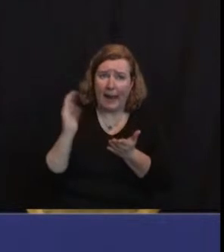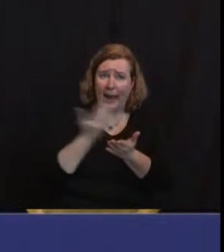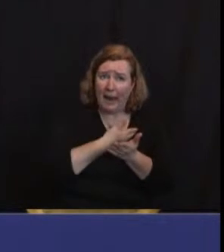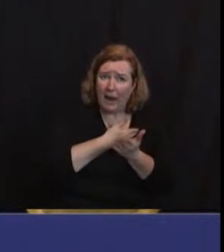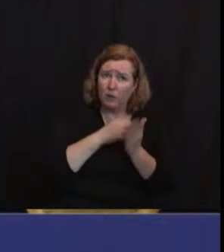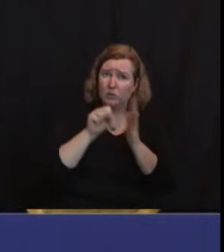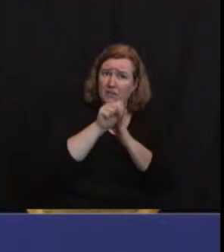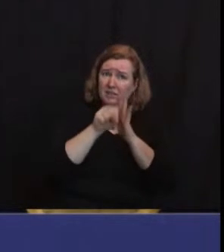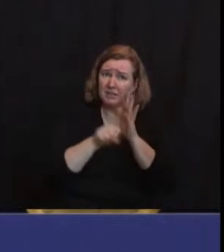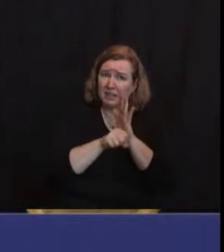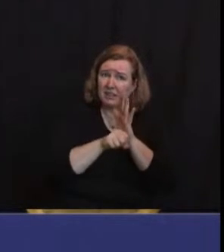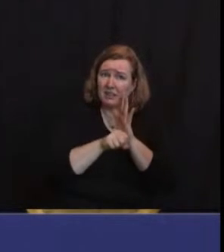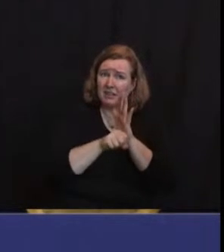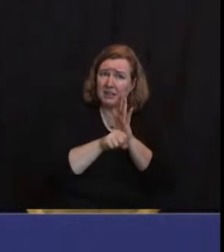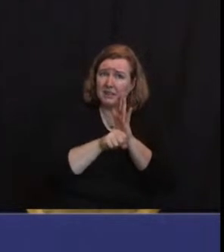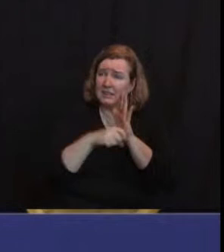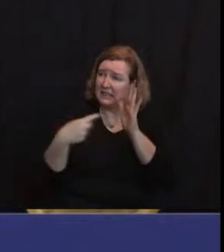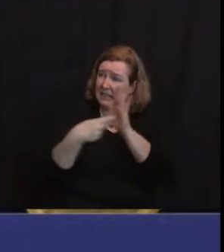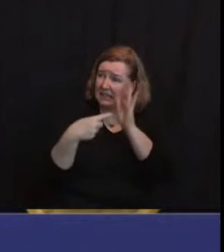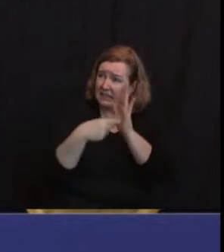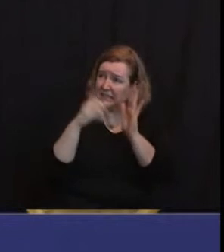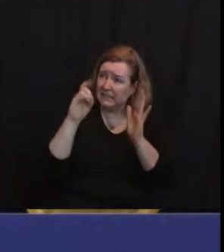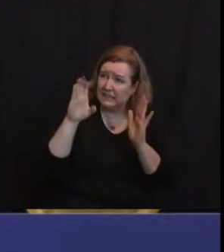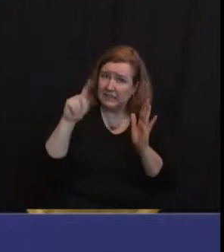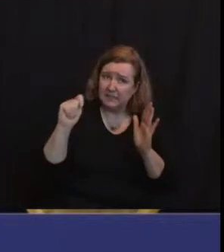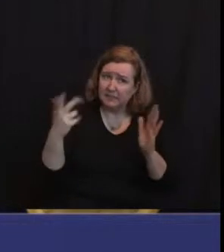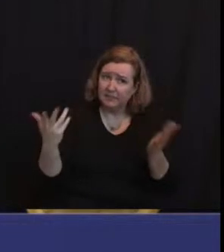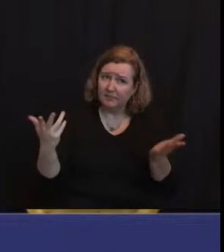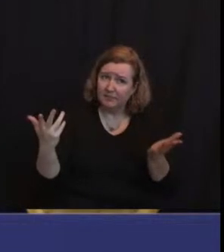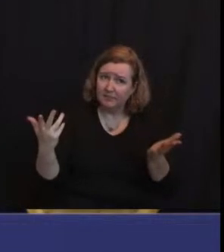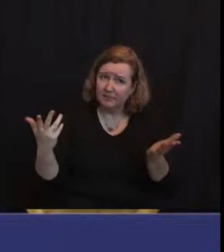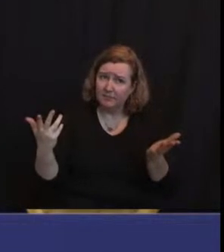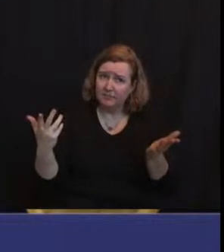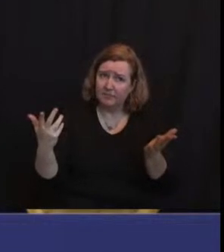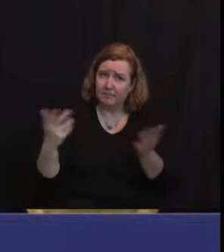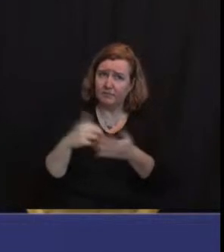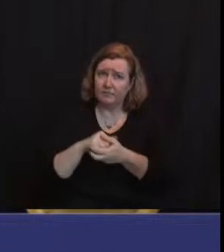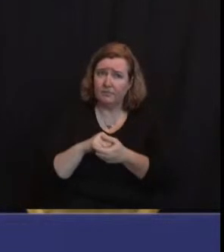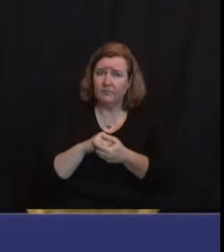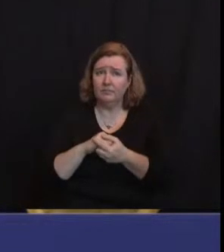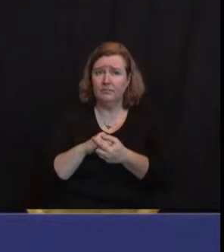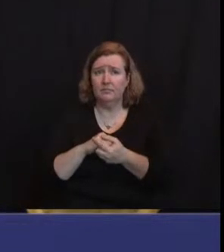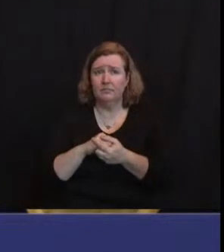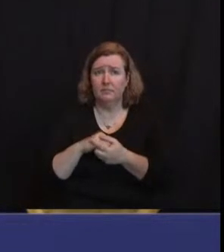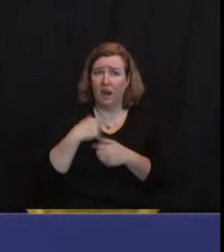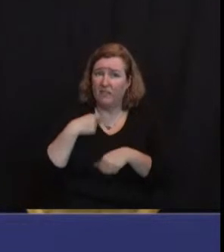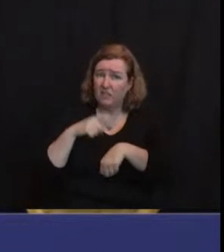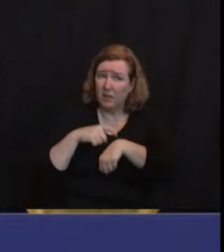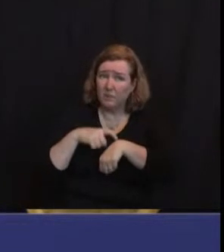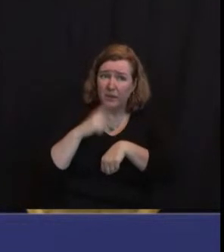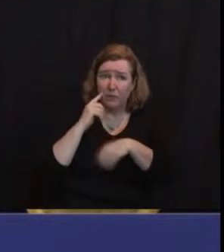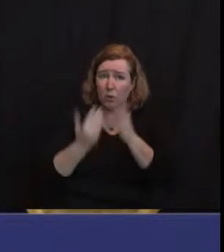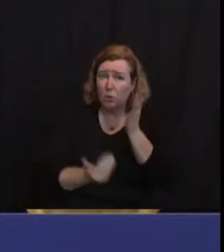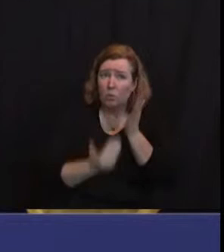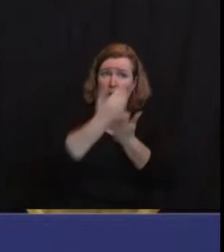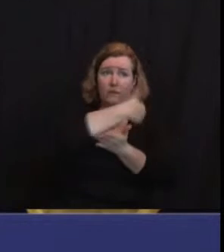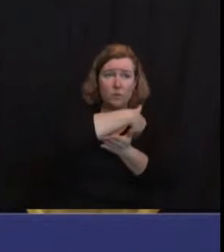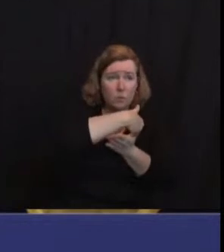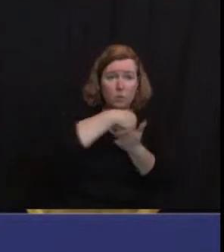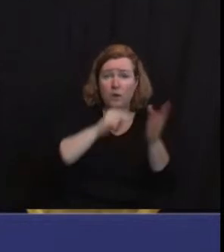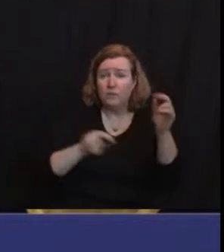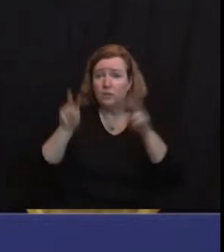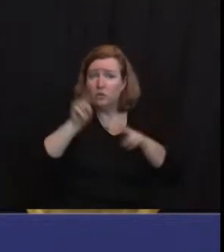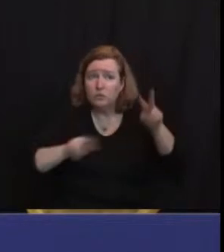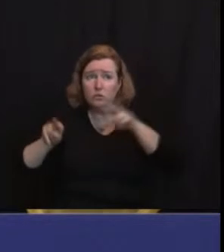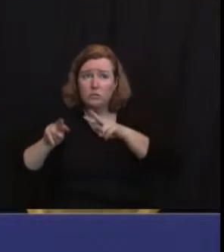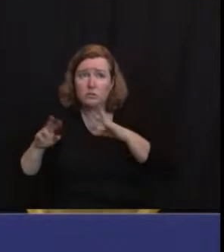like with the CARES Act, or would the legislator have time to review, approve, or suggest what they want the money to be spent on? I know